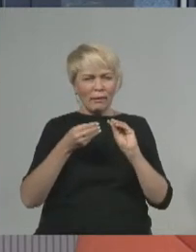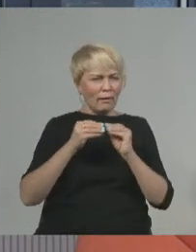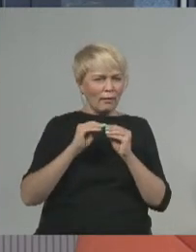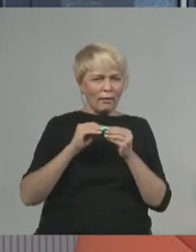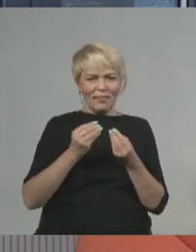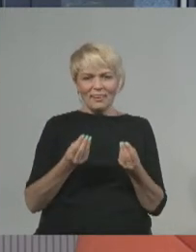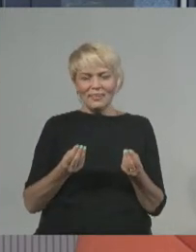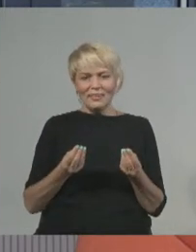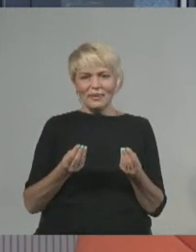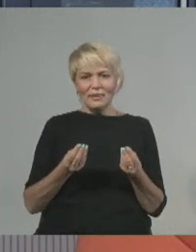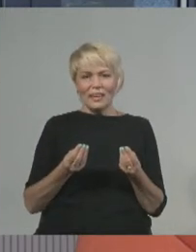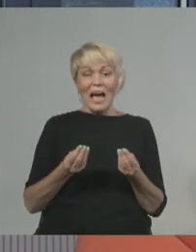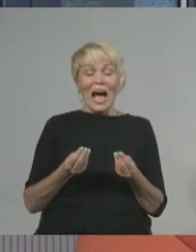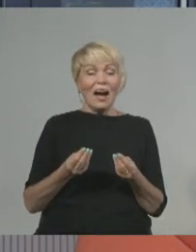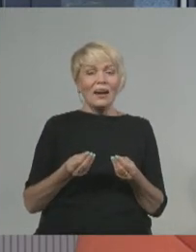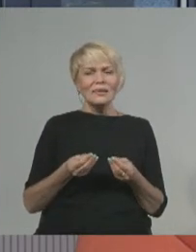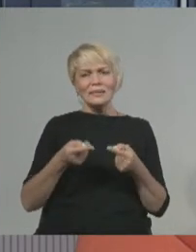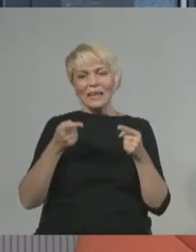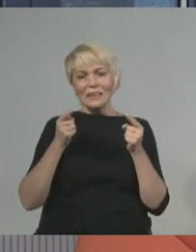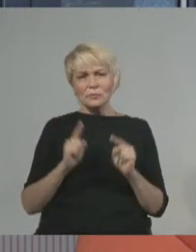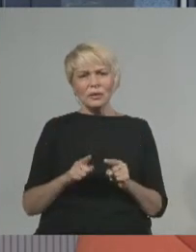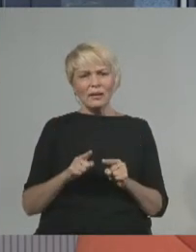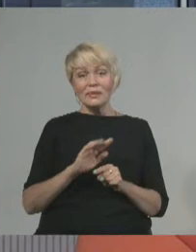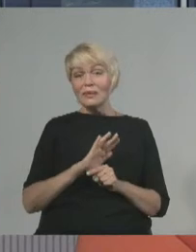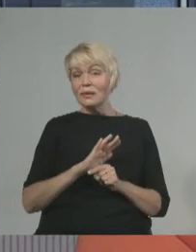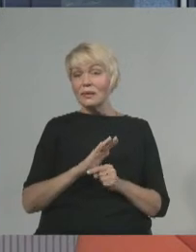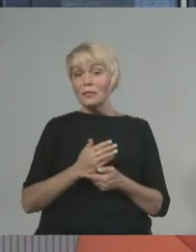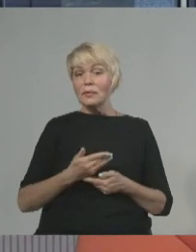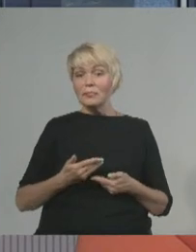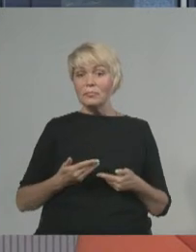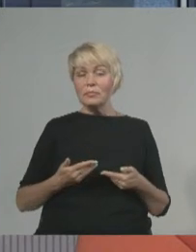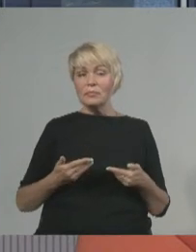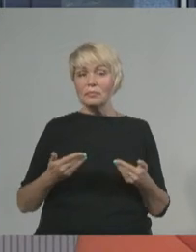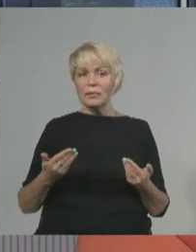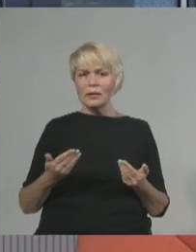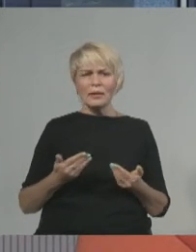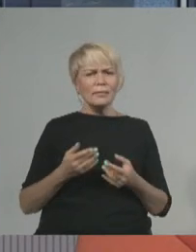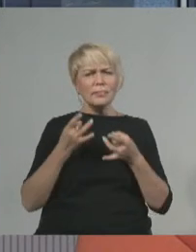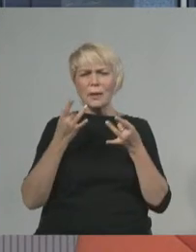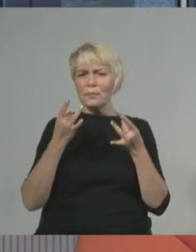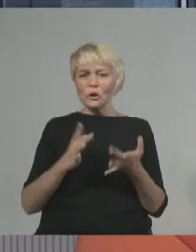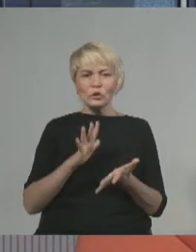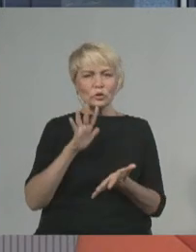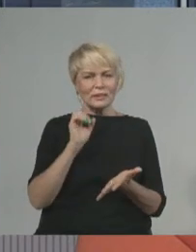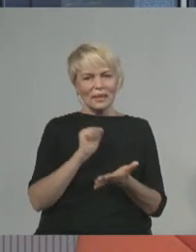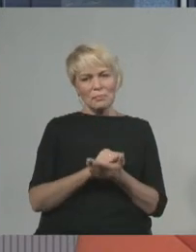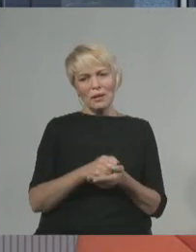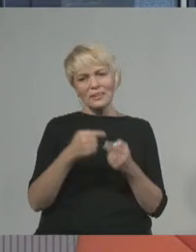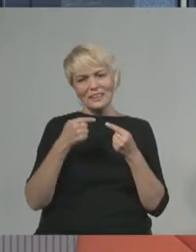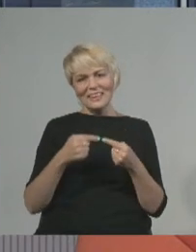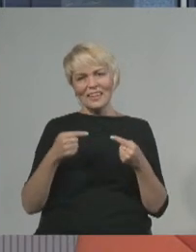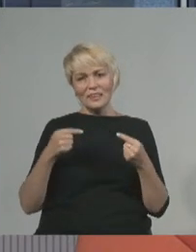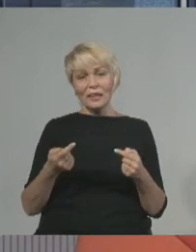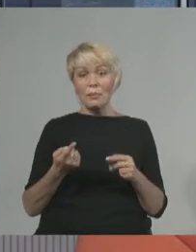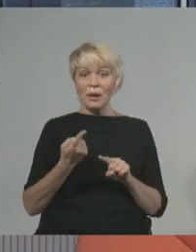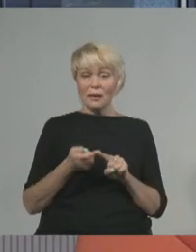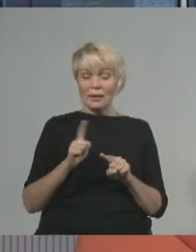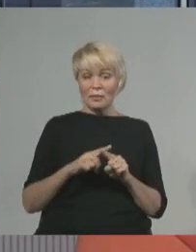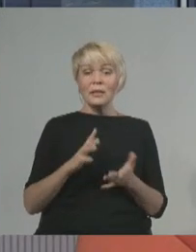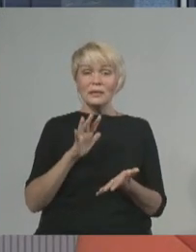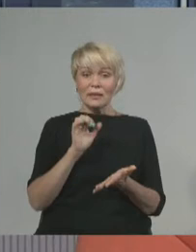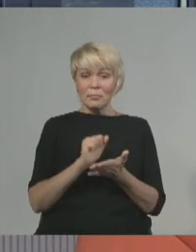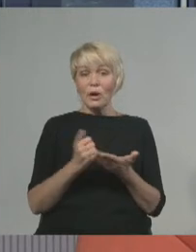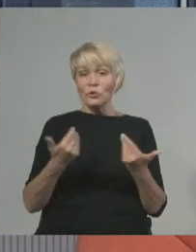example it's not easy for me or the thing the things that i do the things that i write about i don't there's a there are always